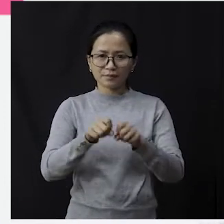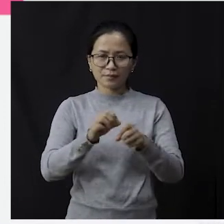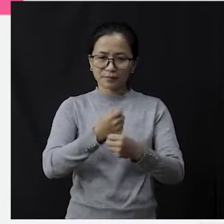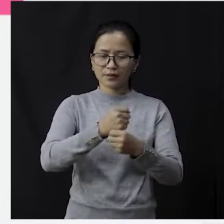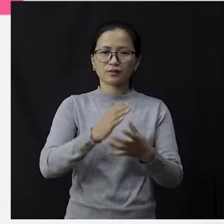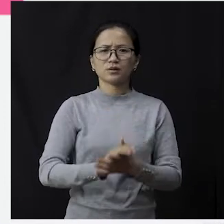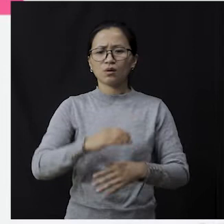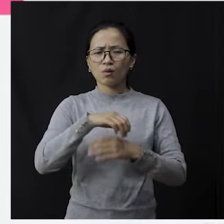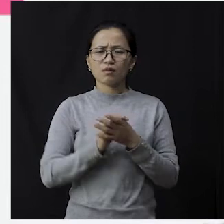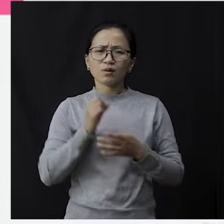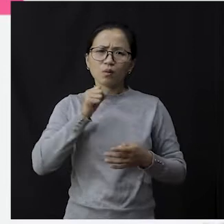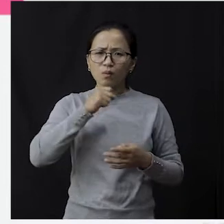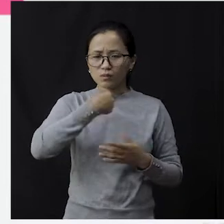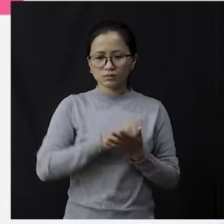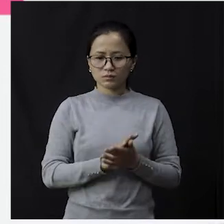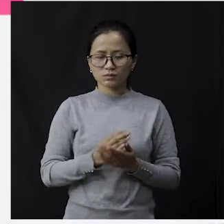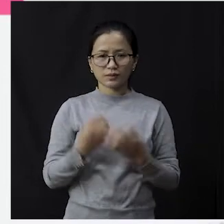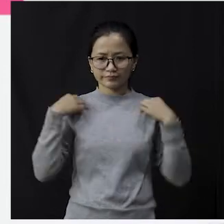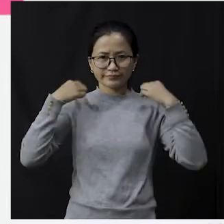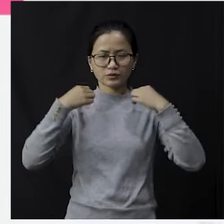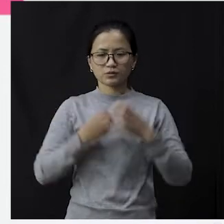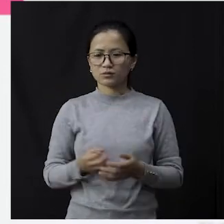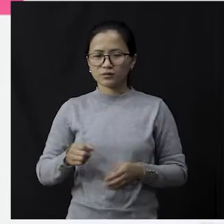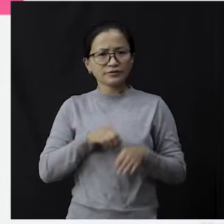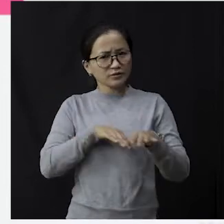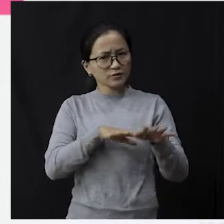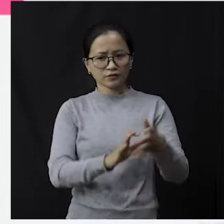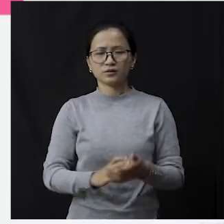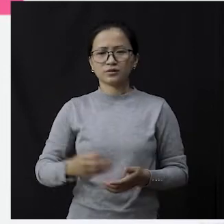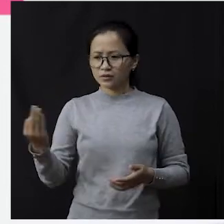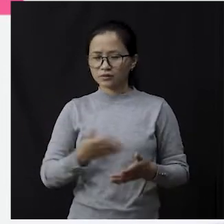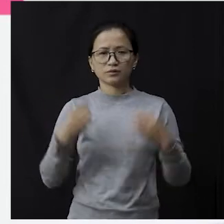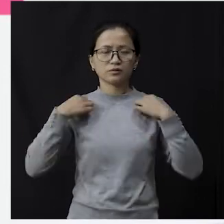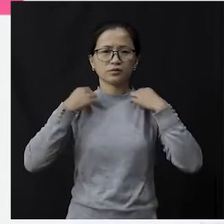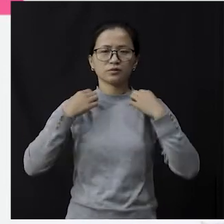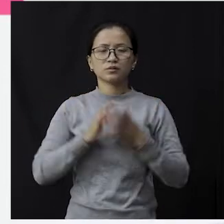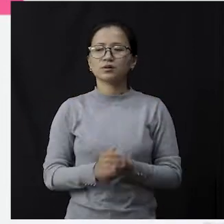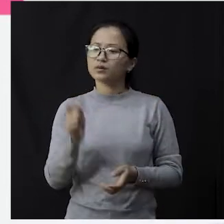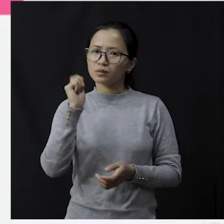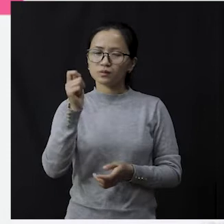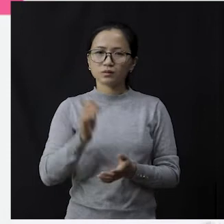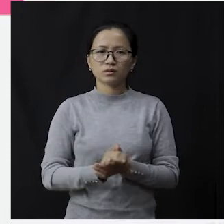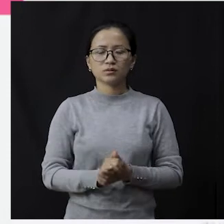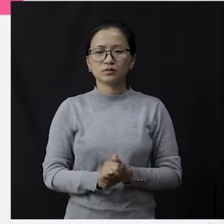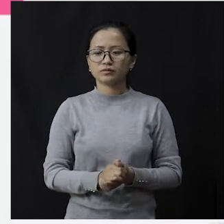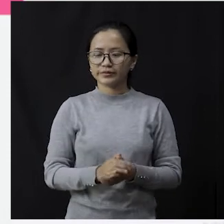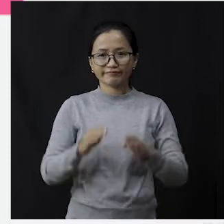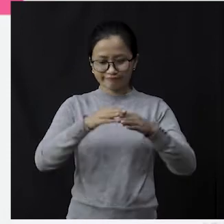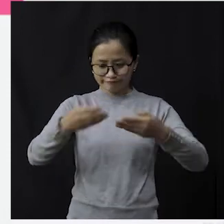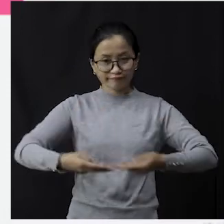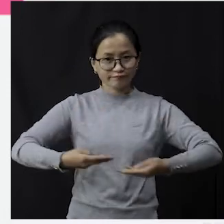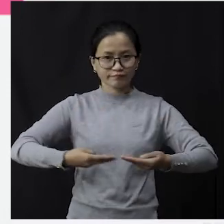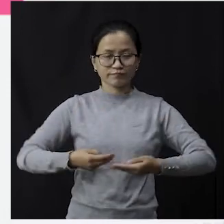our old clothes and stitching a new clothes for us. A tailor works in a tailor